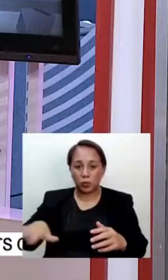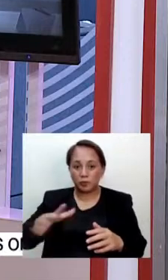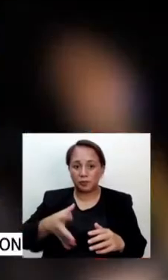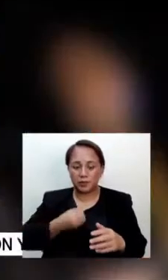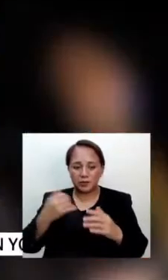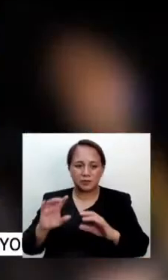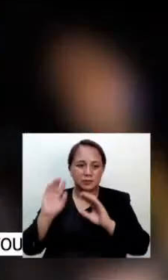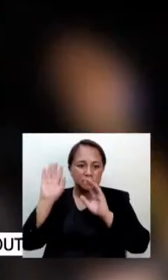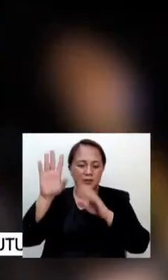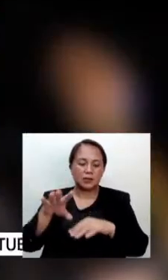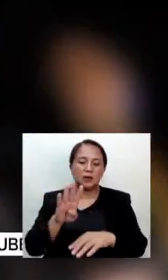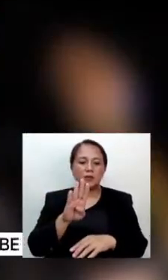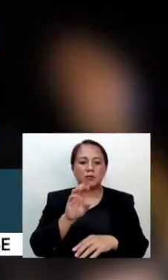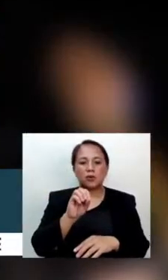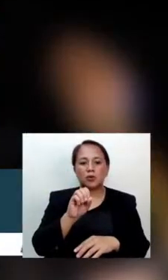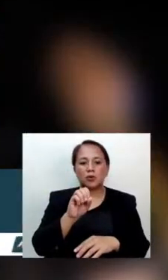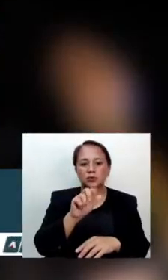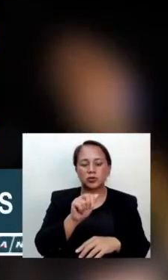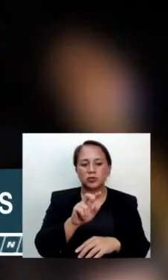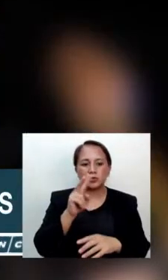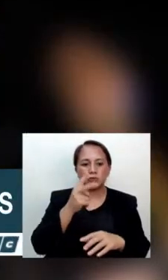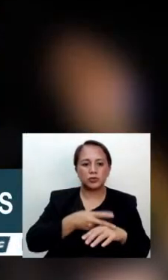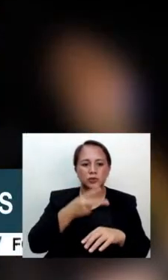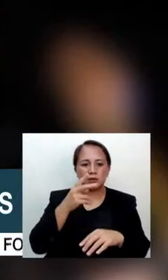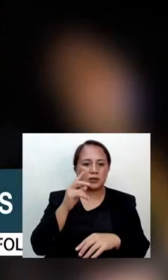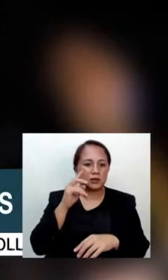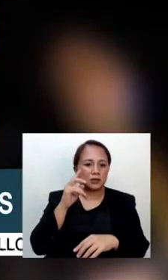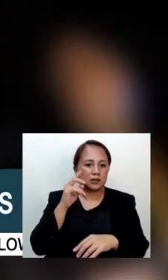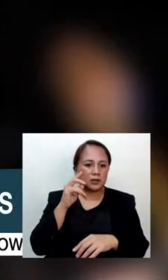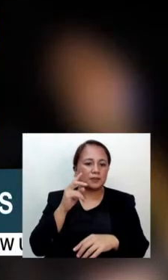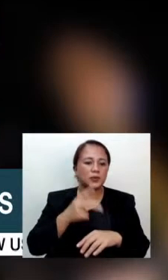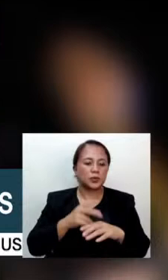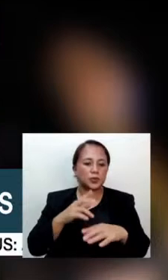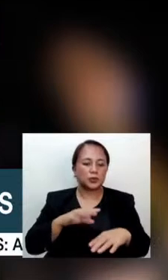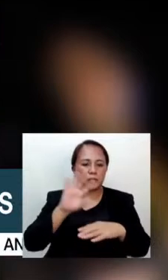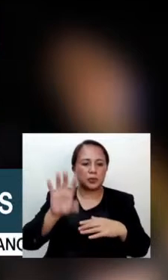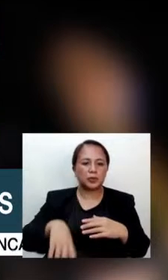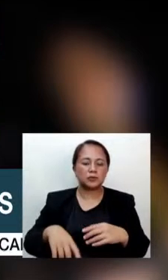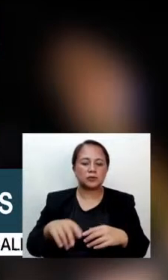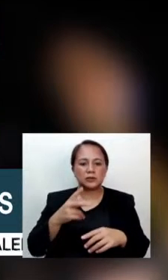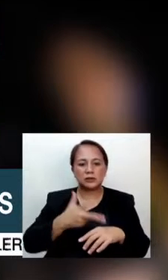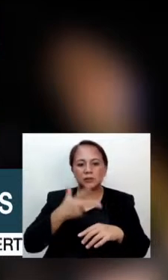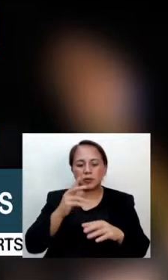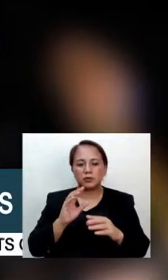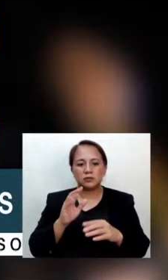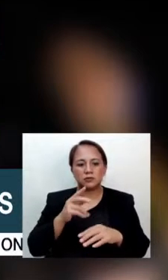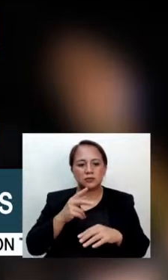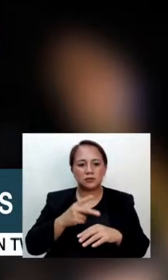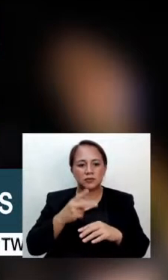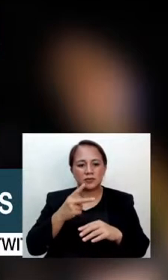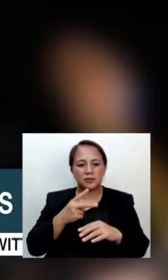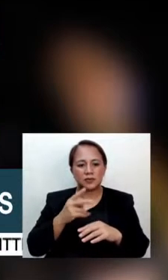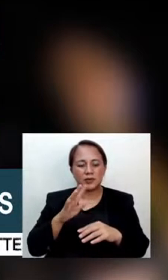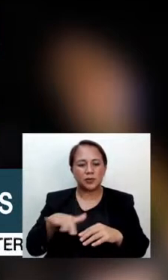Celtics. Two-time MVP Giannis Antetokounmpo finished with a triple-double as he powered the Bucks to